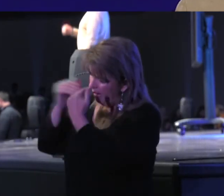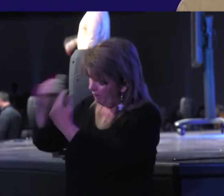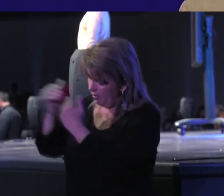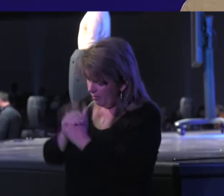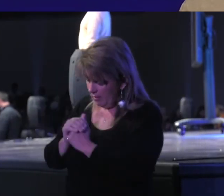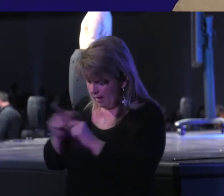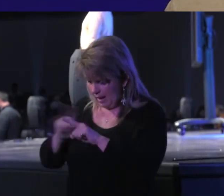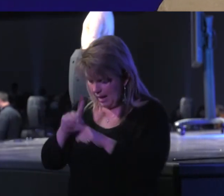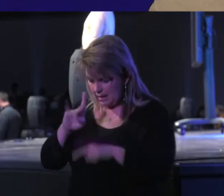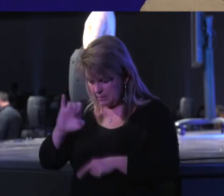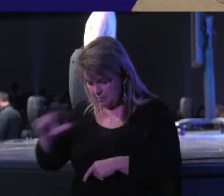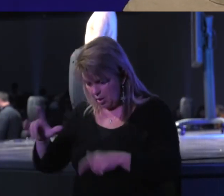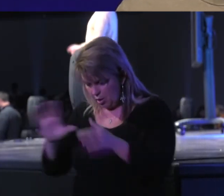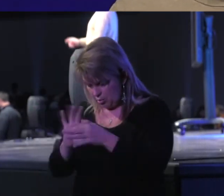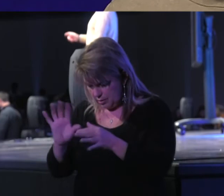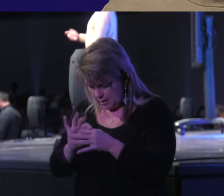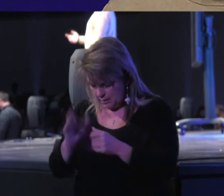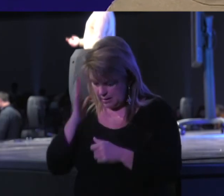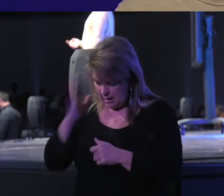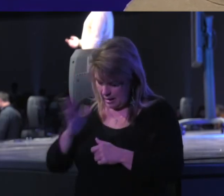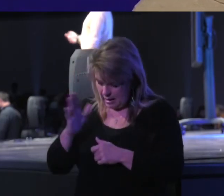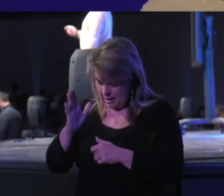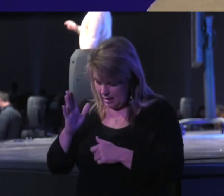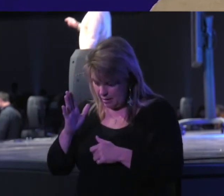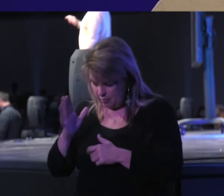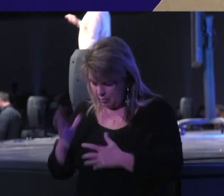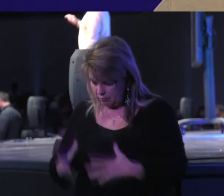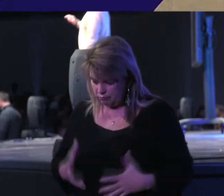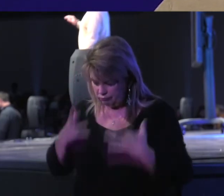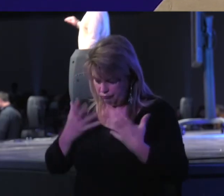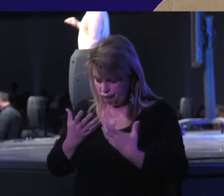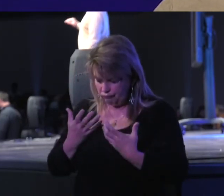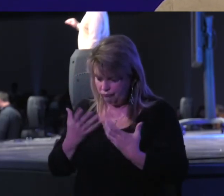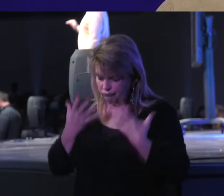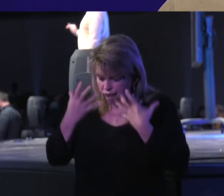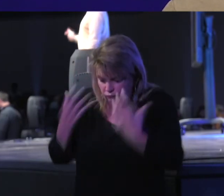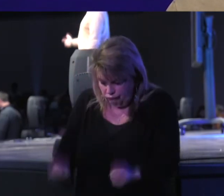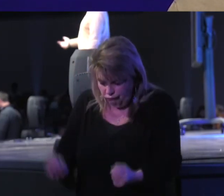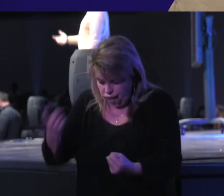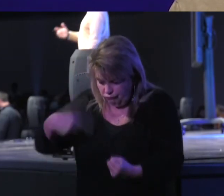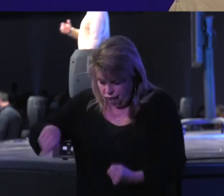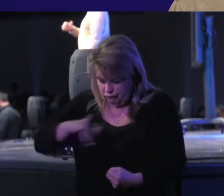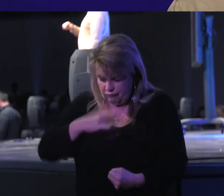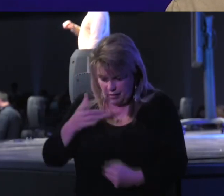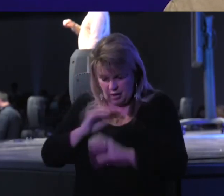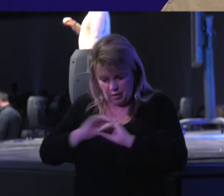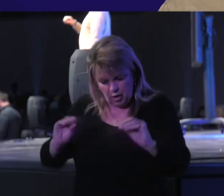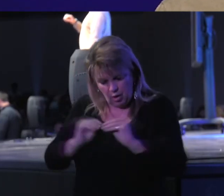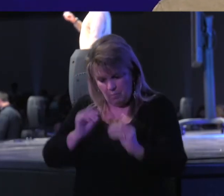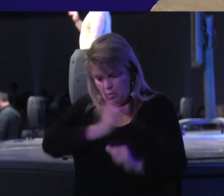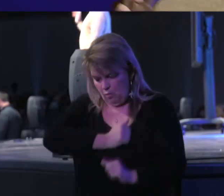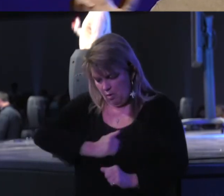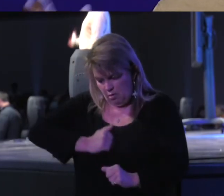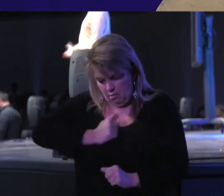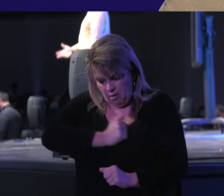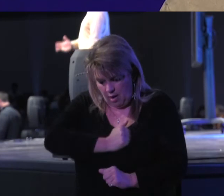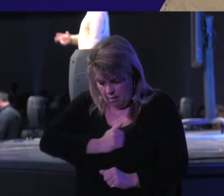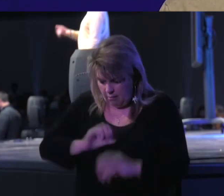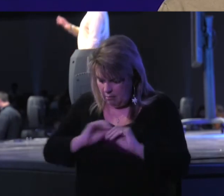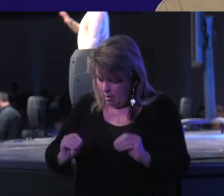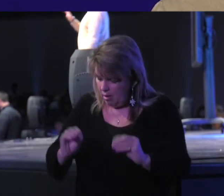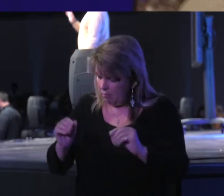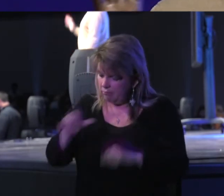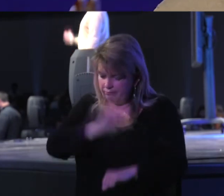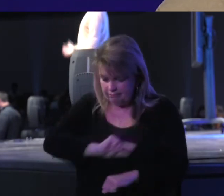as Paul says, He will pick you up to feel no more regret, no more